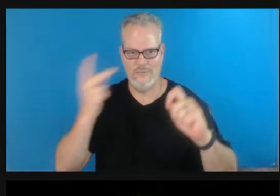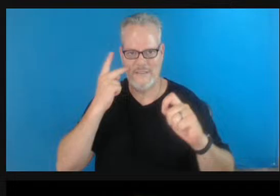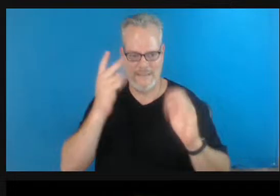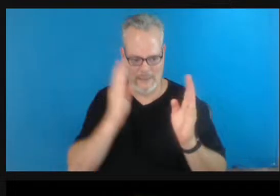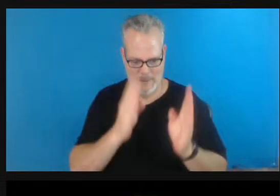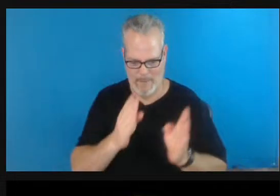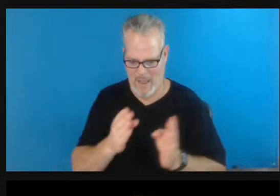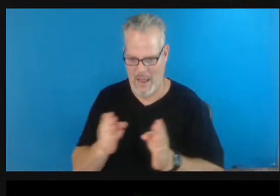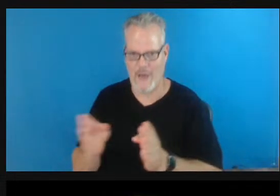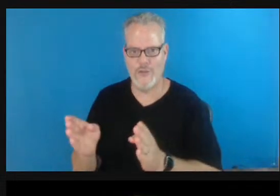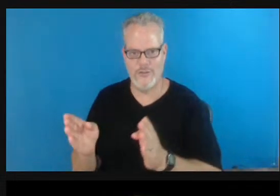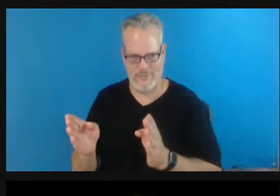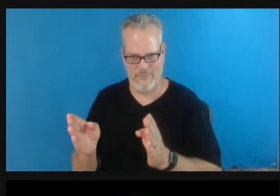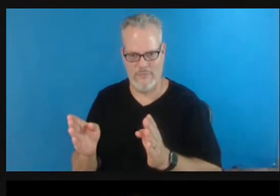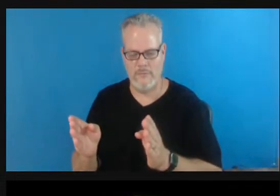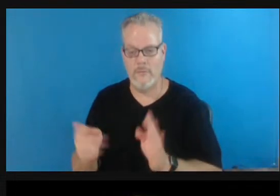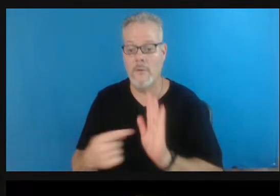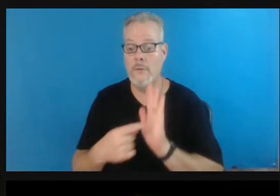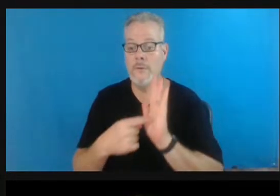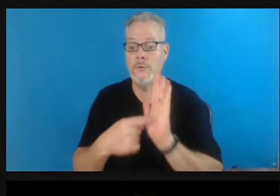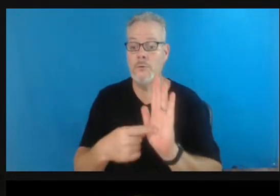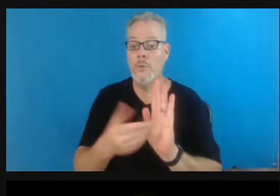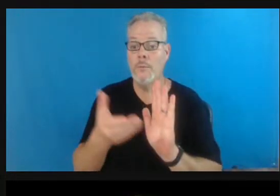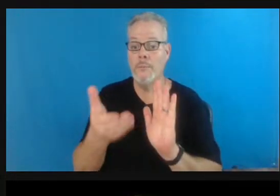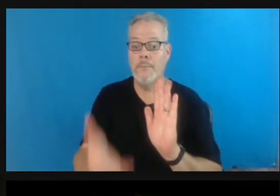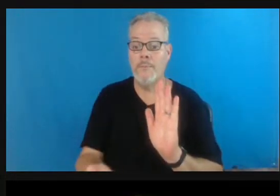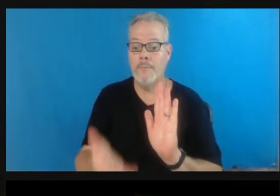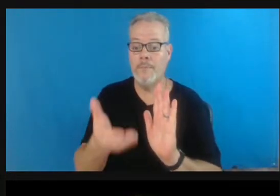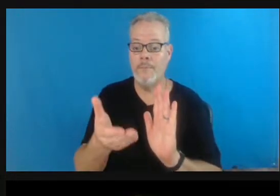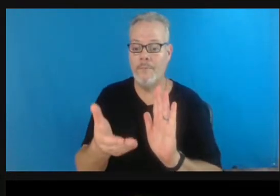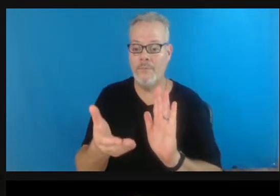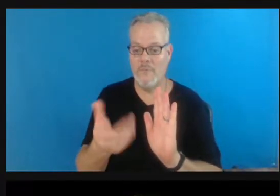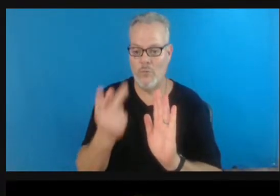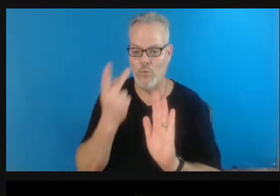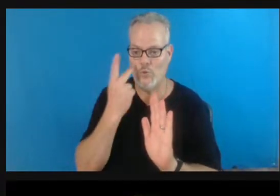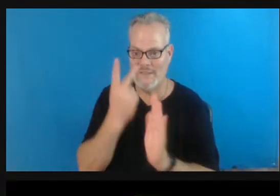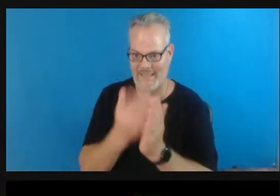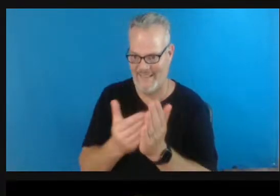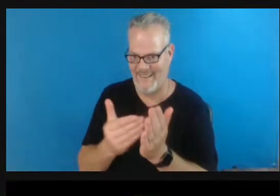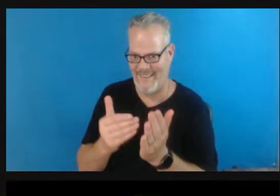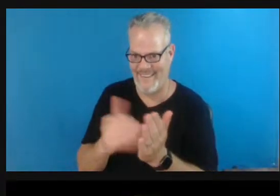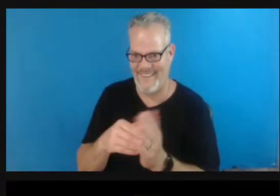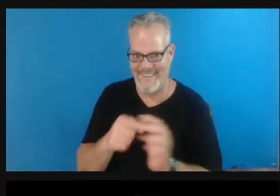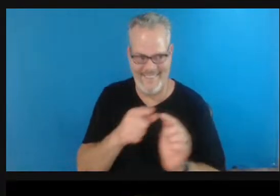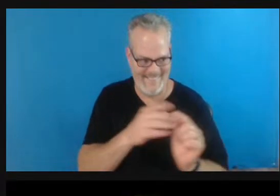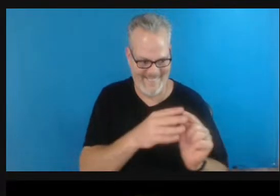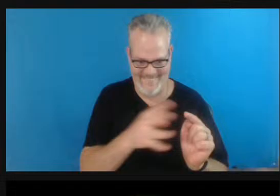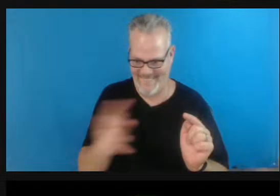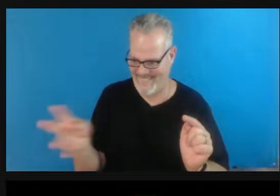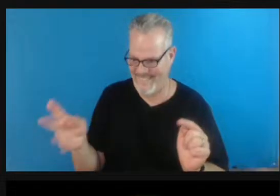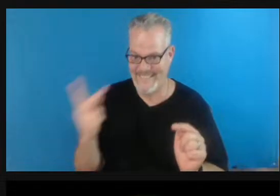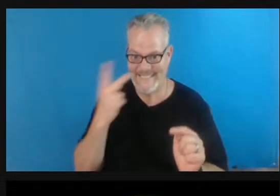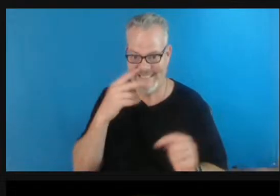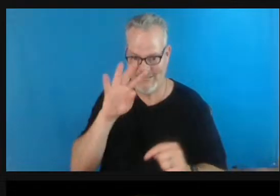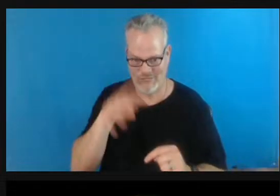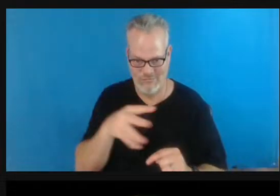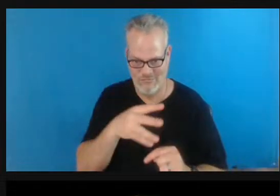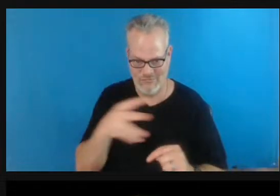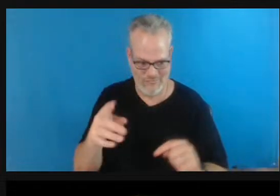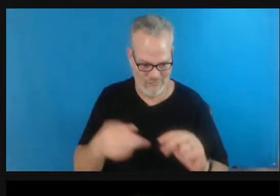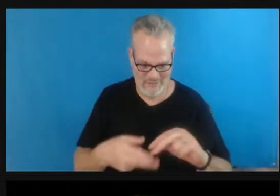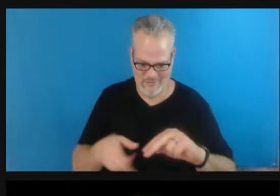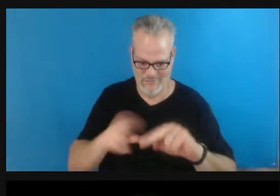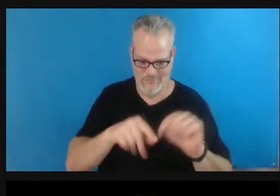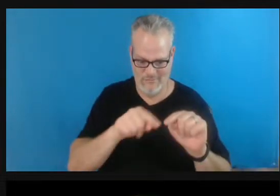Okay, so we showed this as well, but just to come back to it there, right? And here's our pattern. Overall, we were seeing this increase